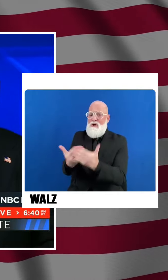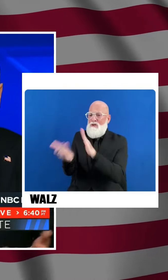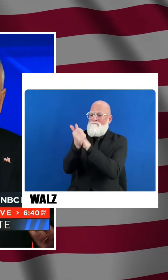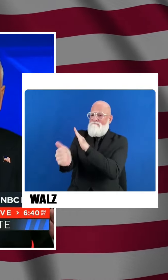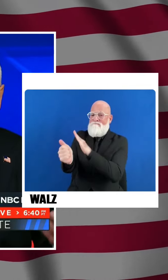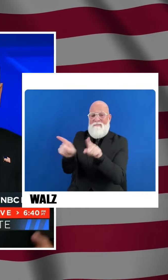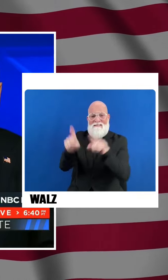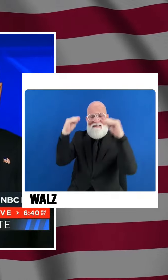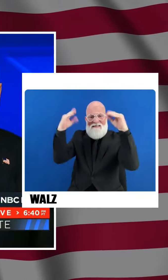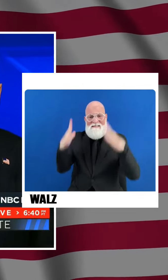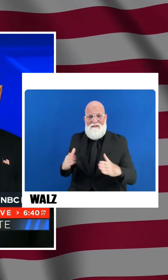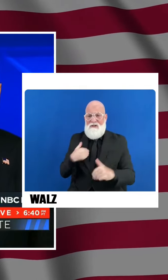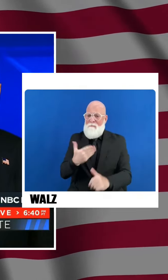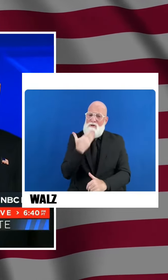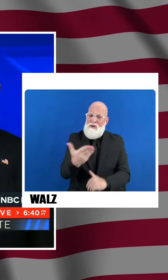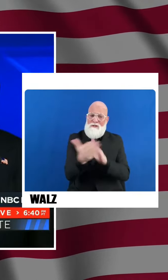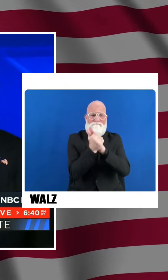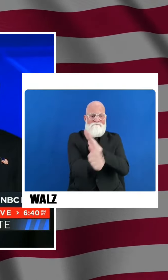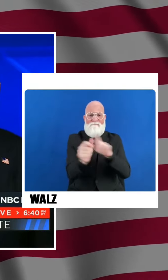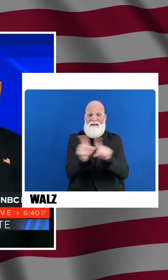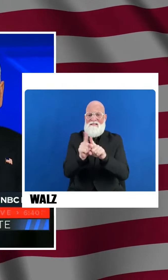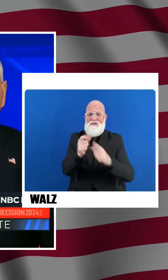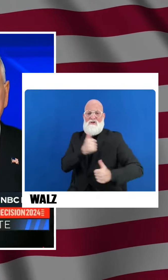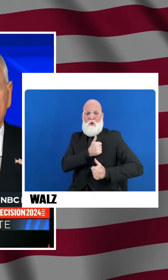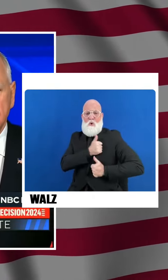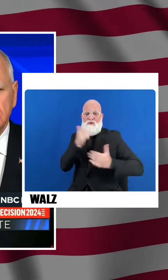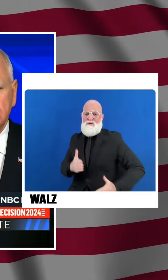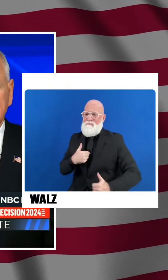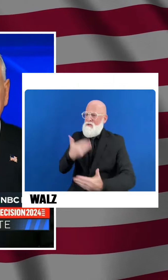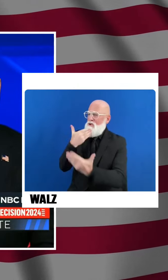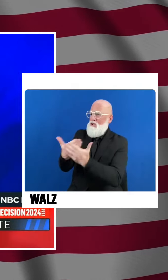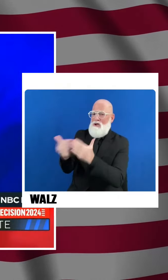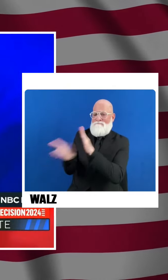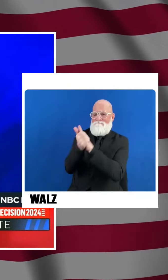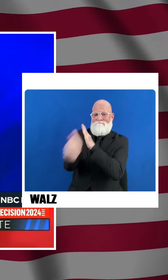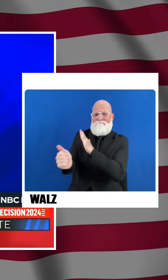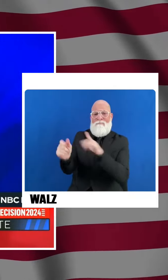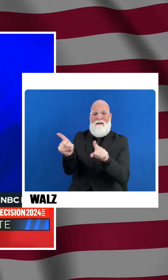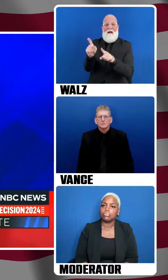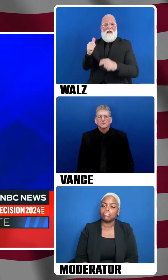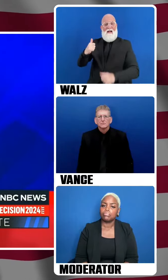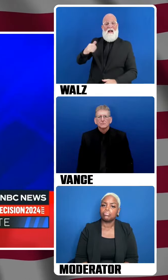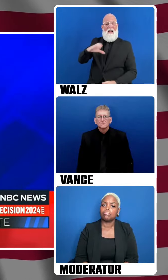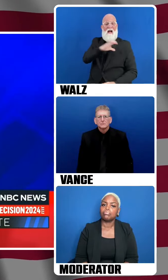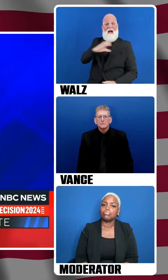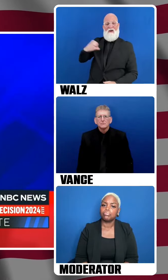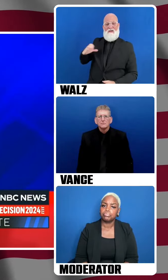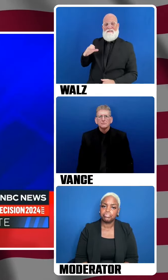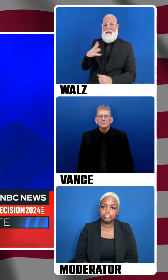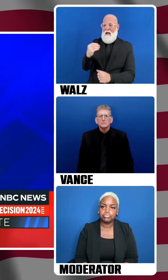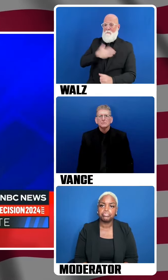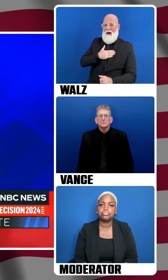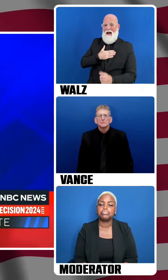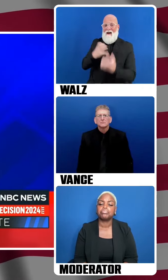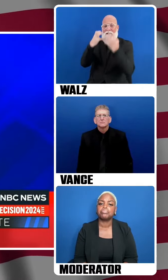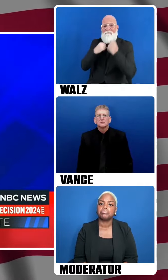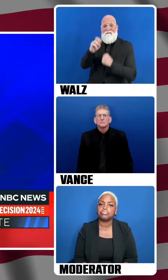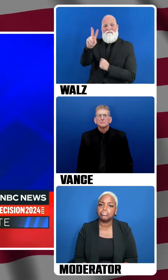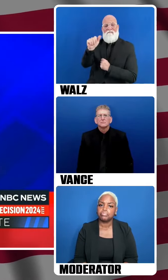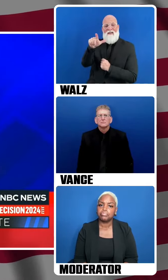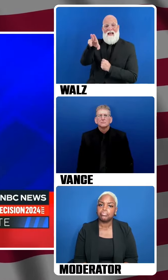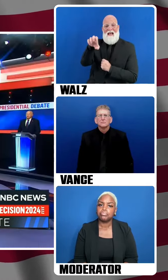member of Congress, those are the things that I think are the values that people care about. Governor, just to follow up on that, the question was, can